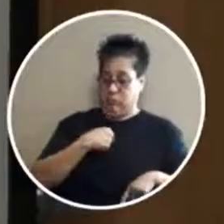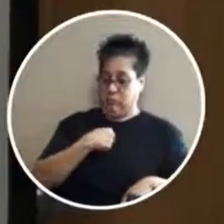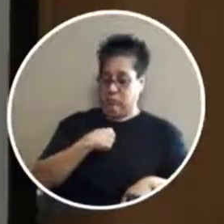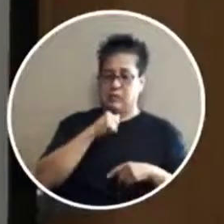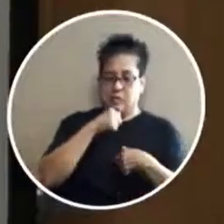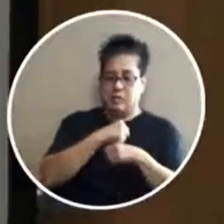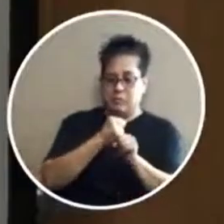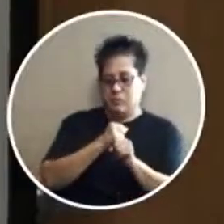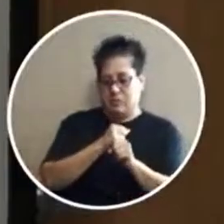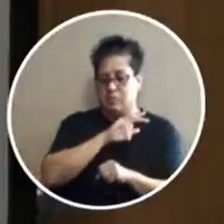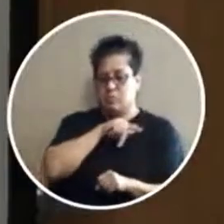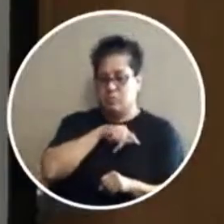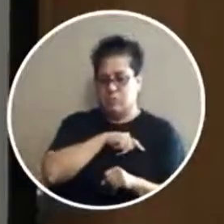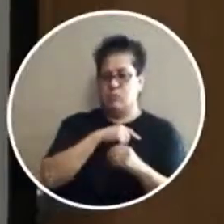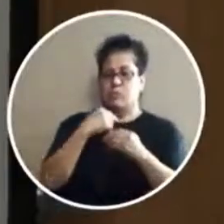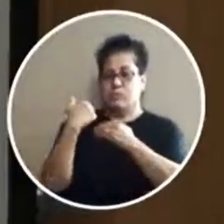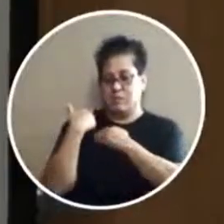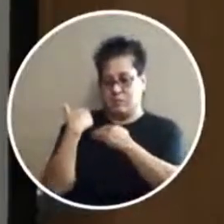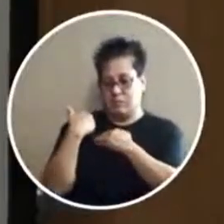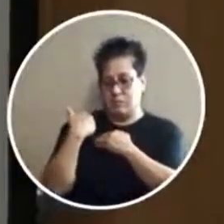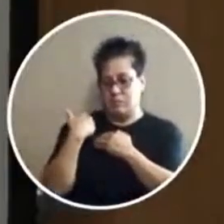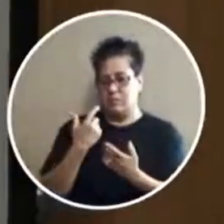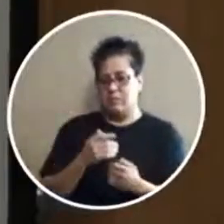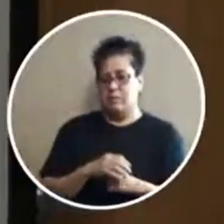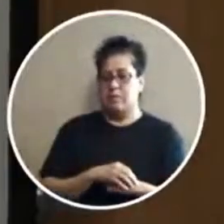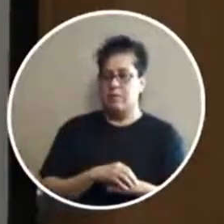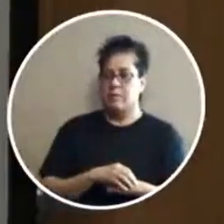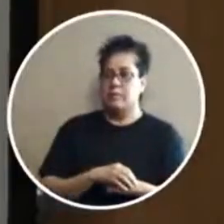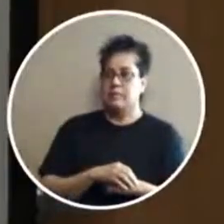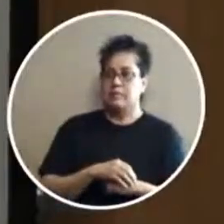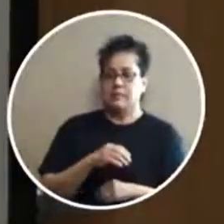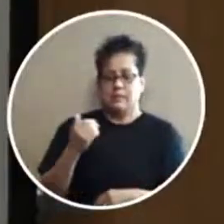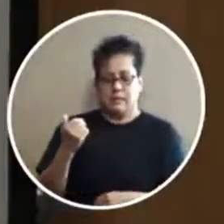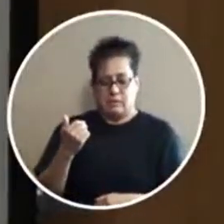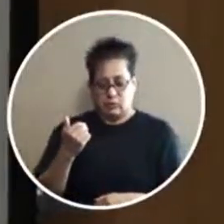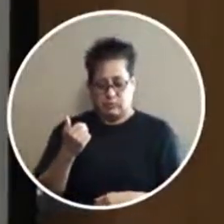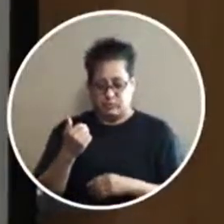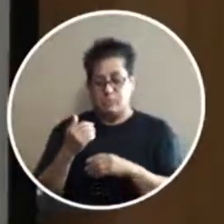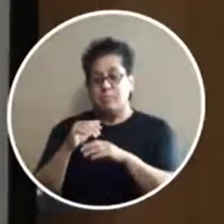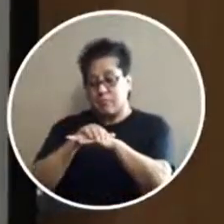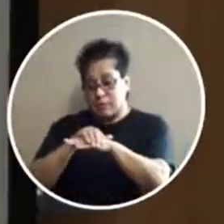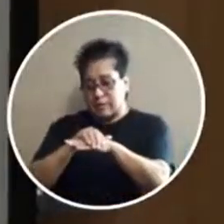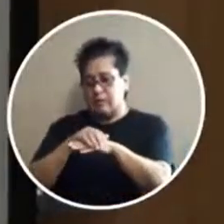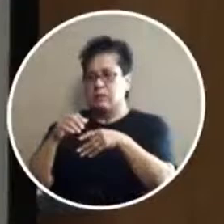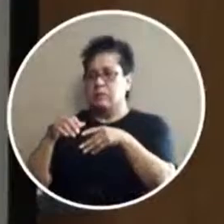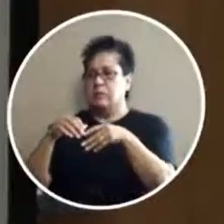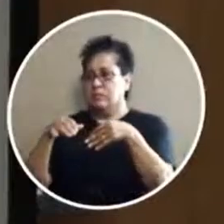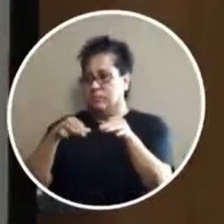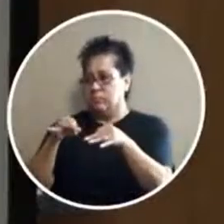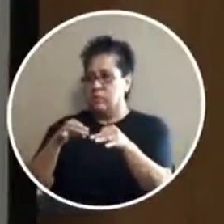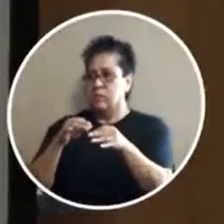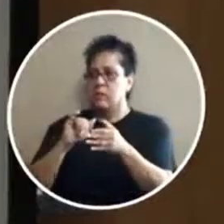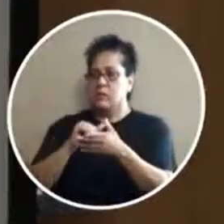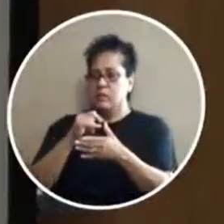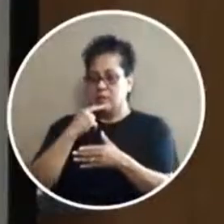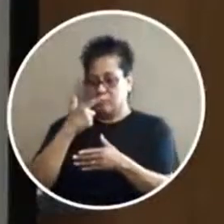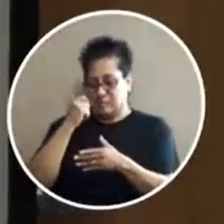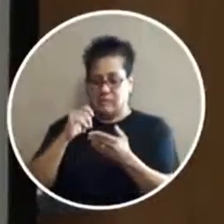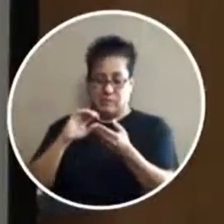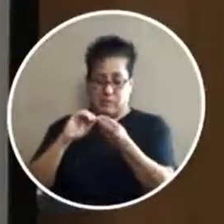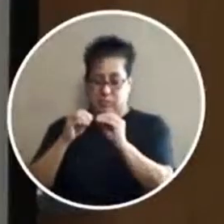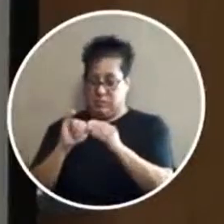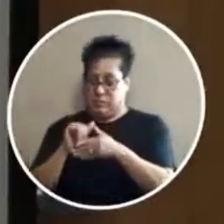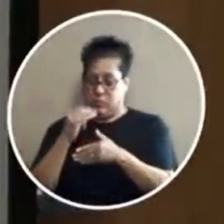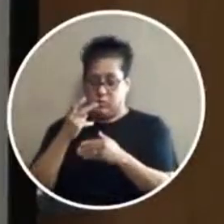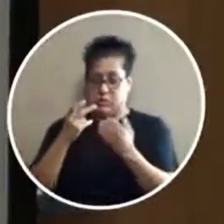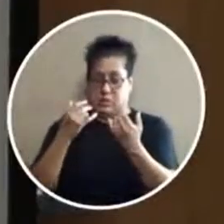esa decisión y tomamos esa responsabilidad. And the question in English was that if, given the numbers that we're